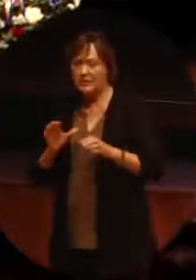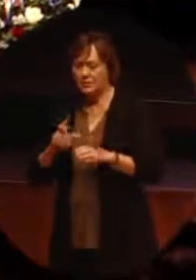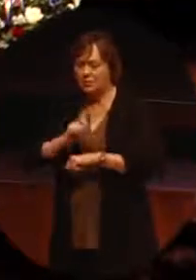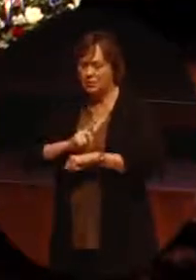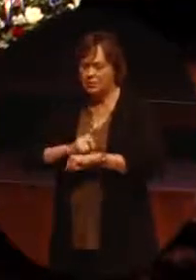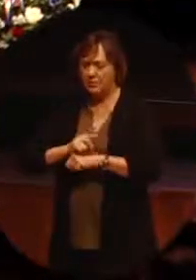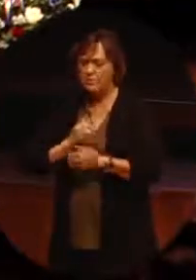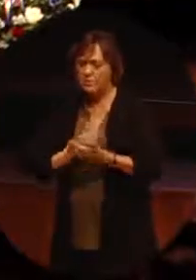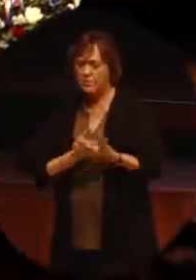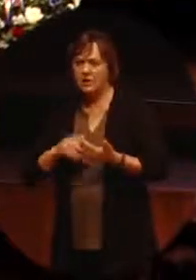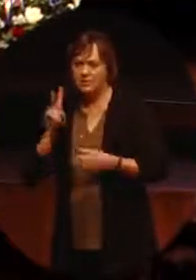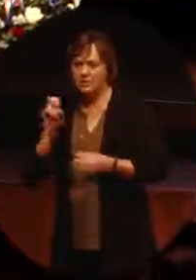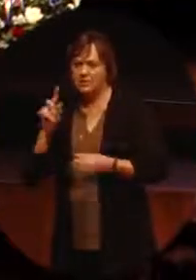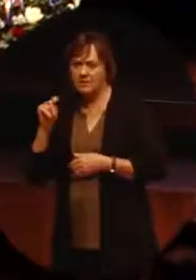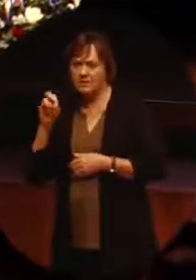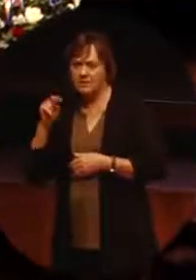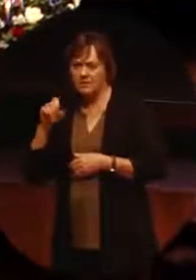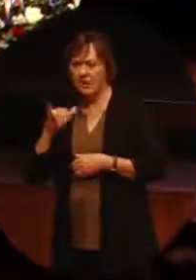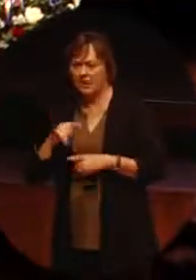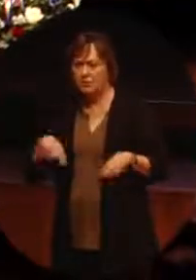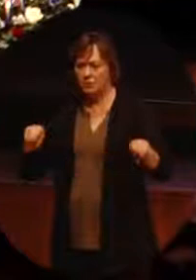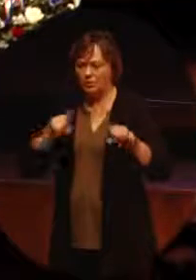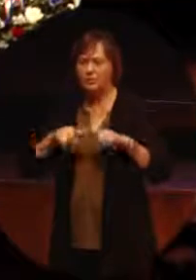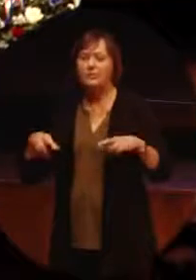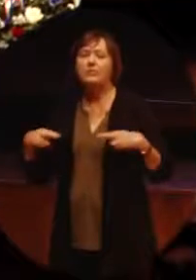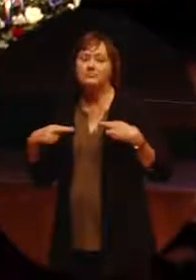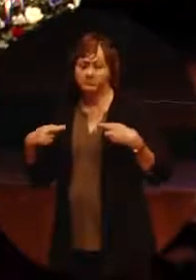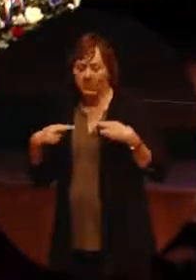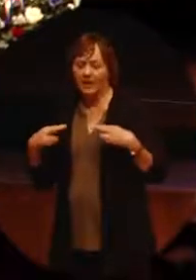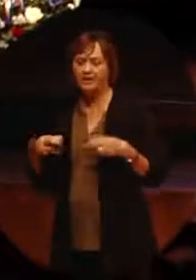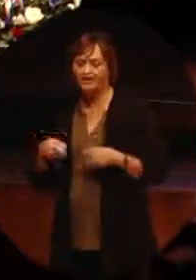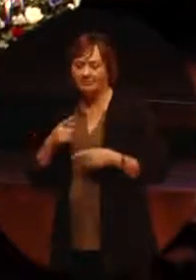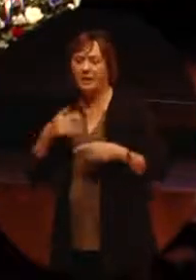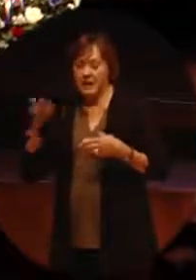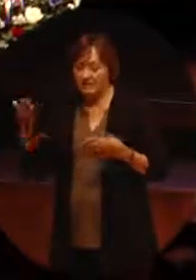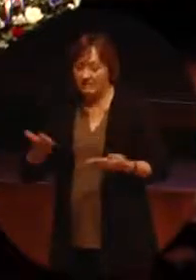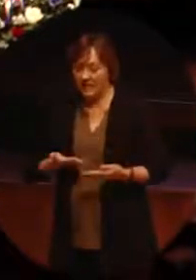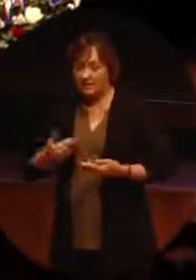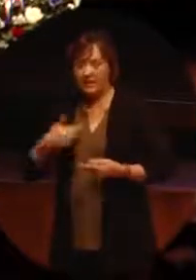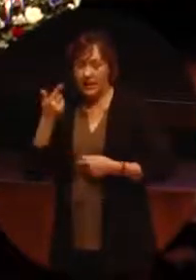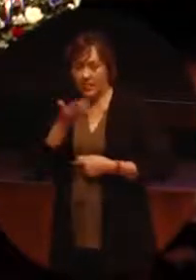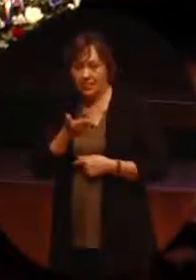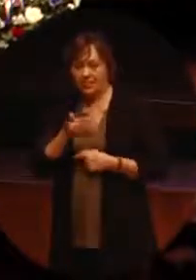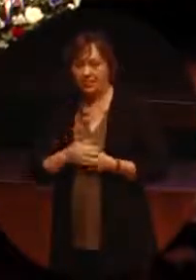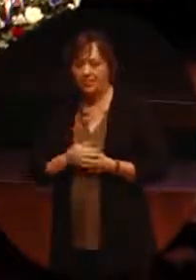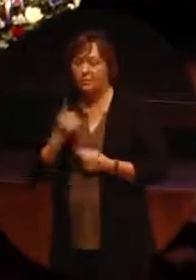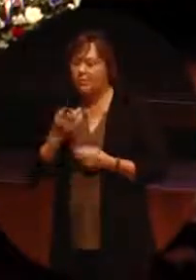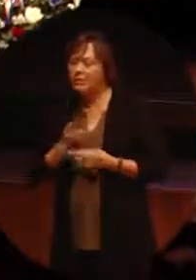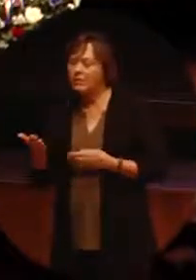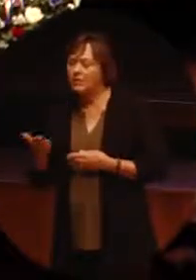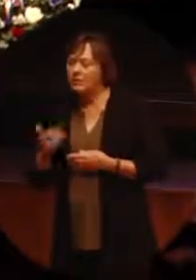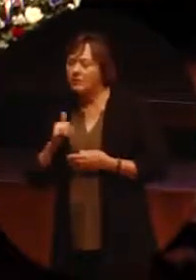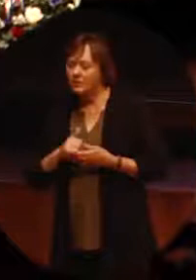were active duty, some of them were veterans like you that were there. And they invited me out there because